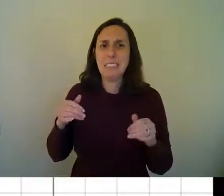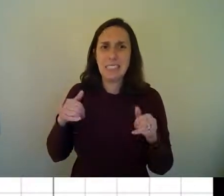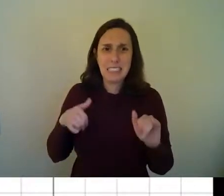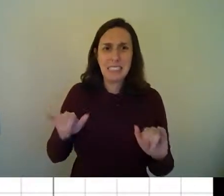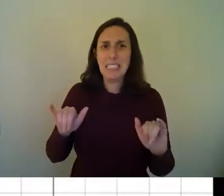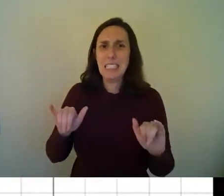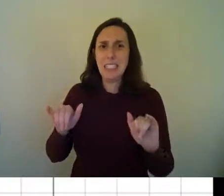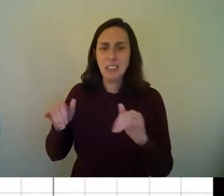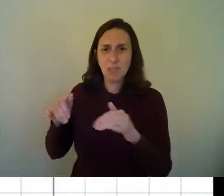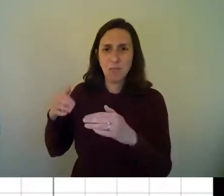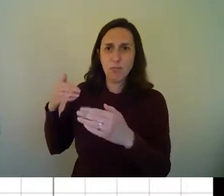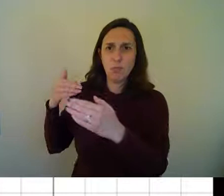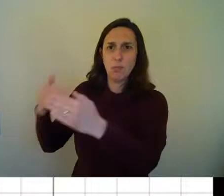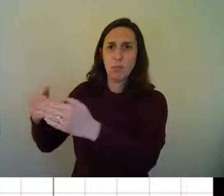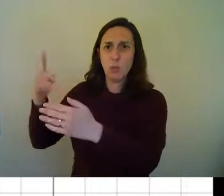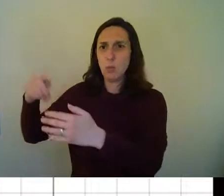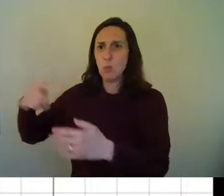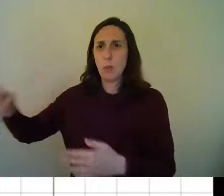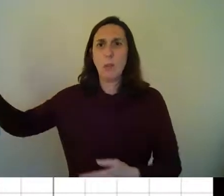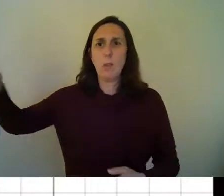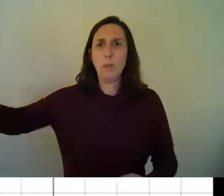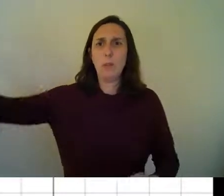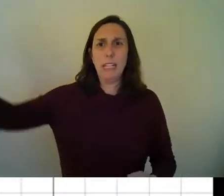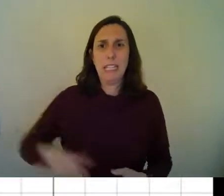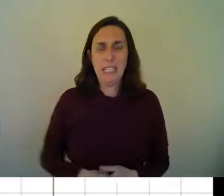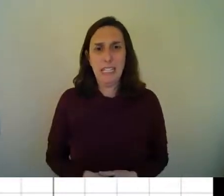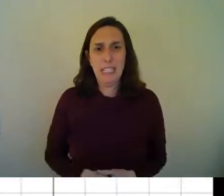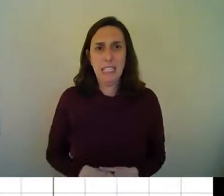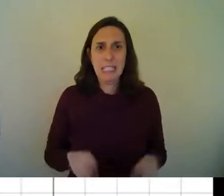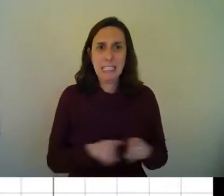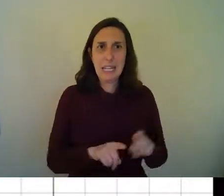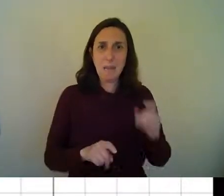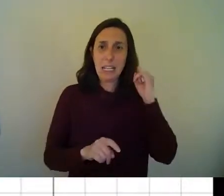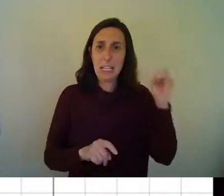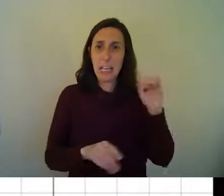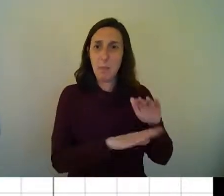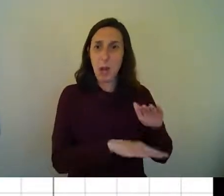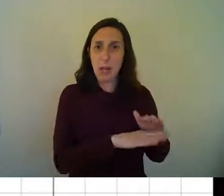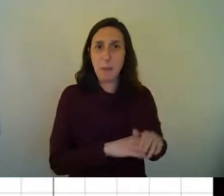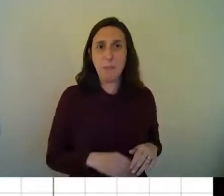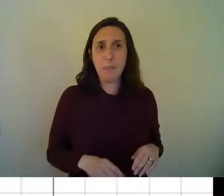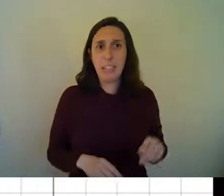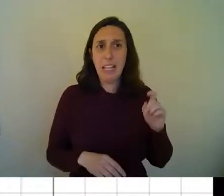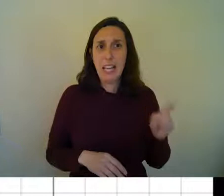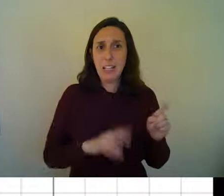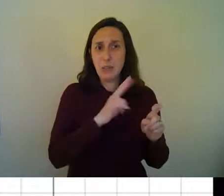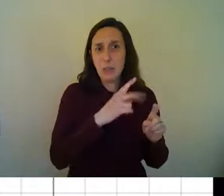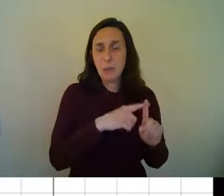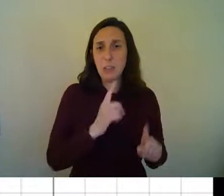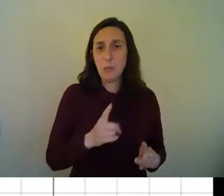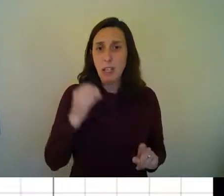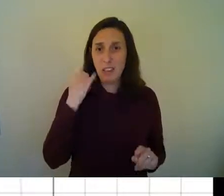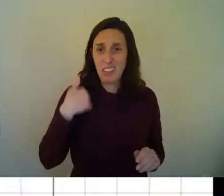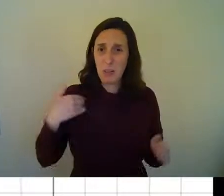thing off towards infinity. And the same thing's happening here on the bottom. X squared plus 1, well, if I have something that's